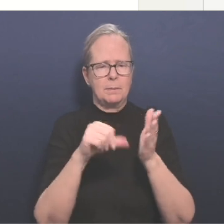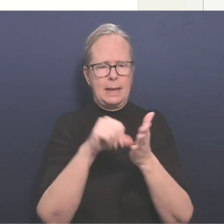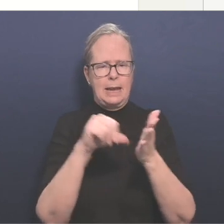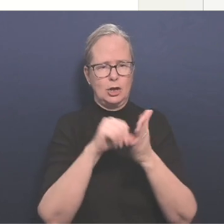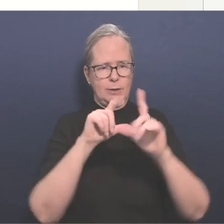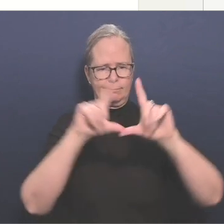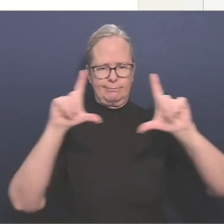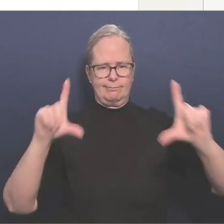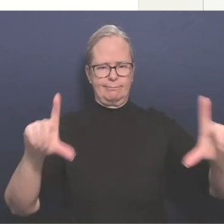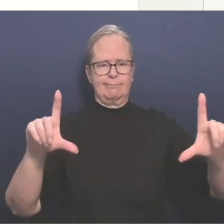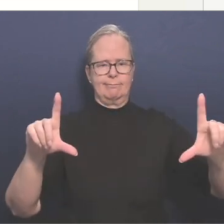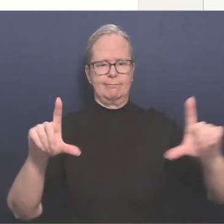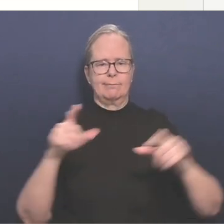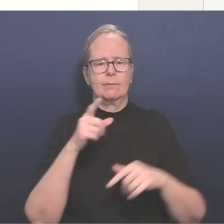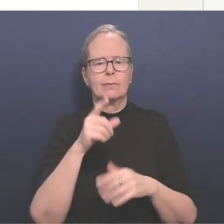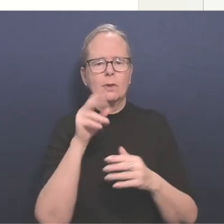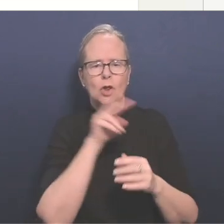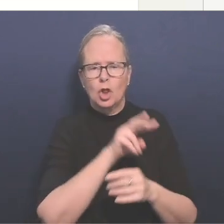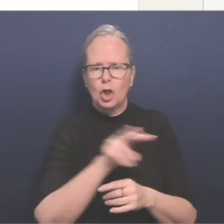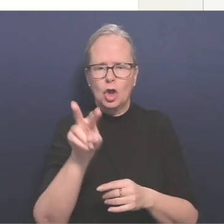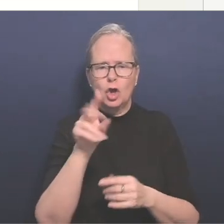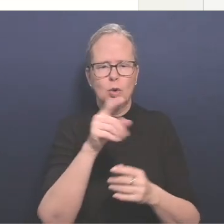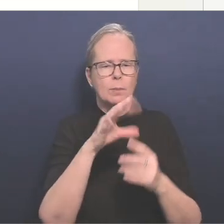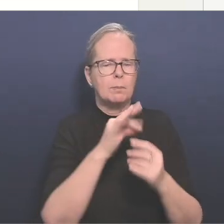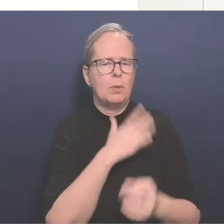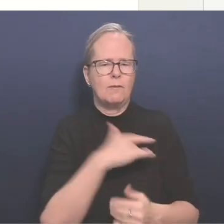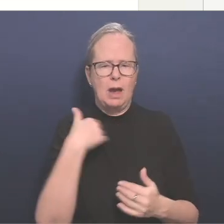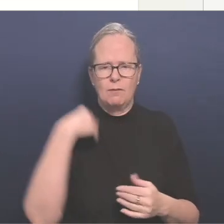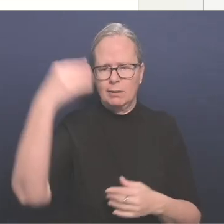of which starting point to apply,